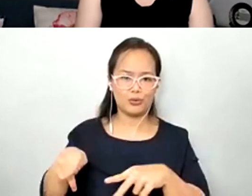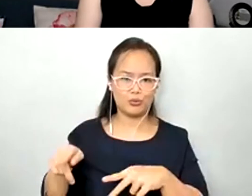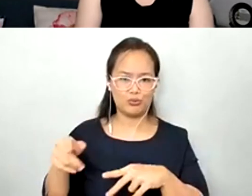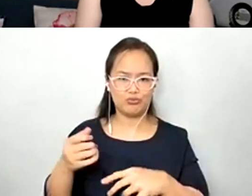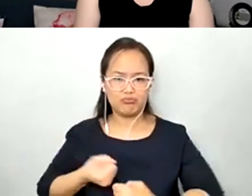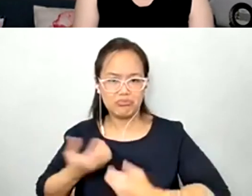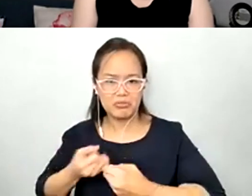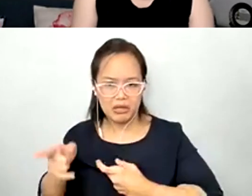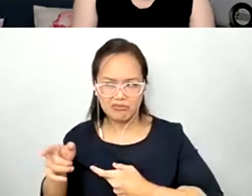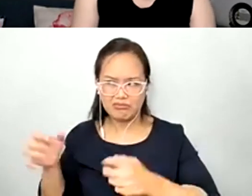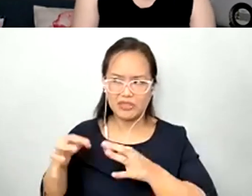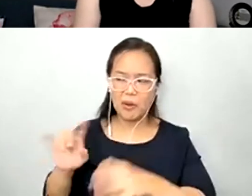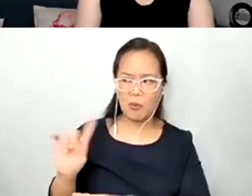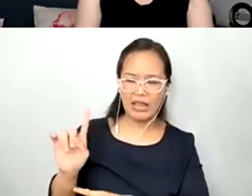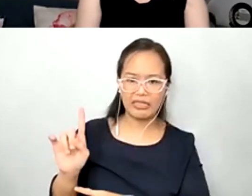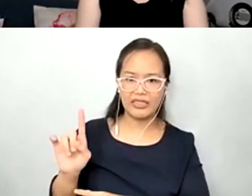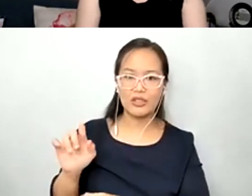people.